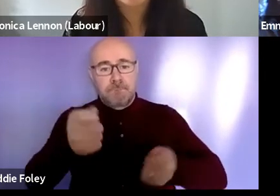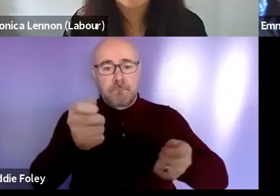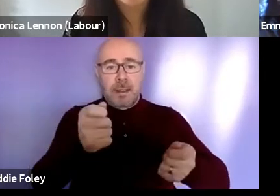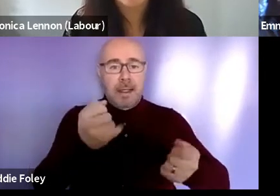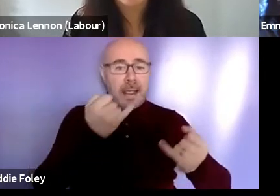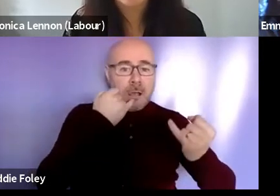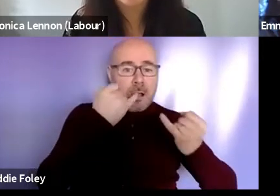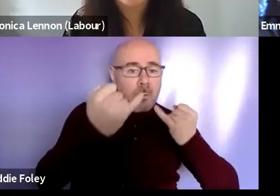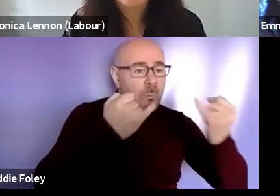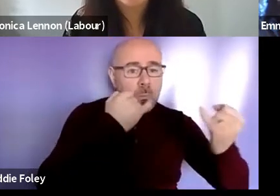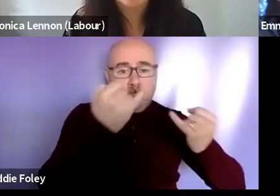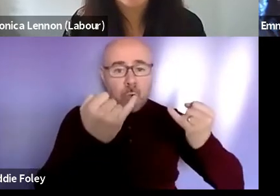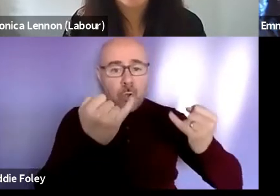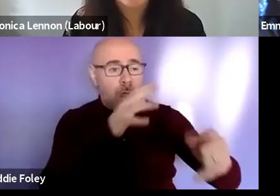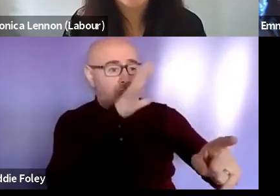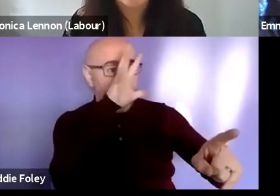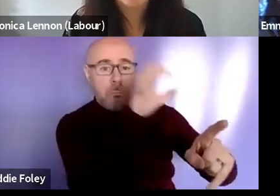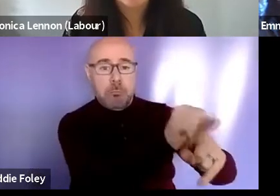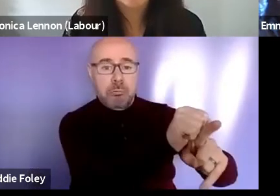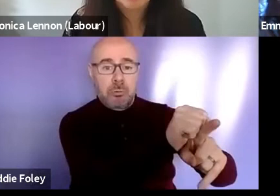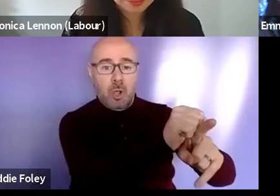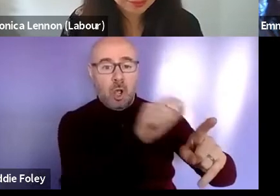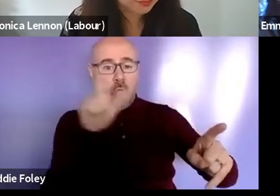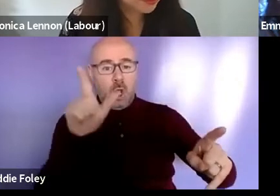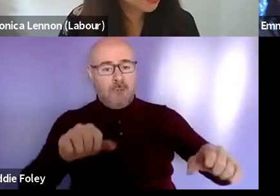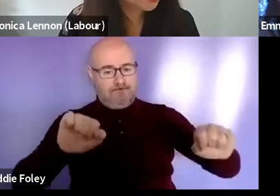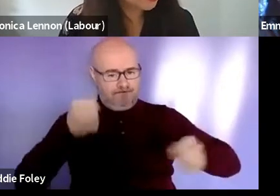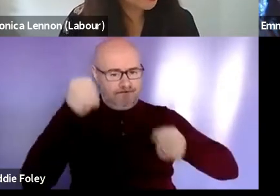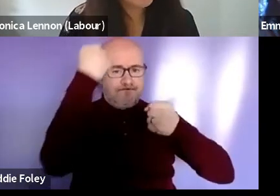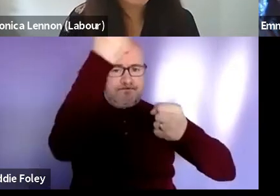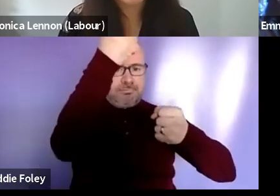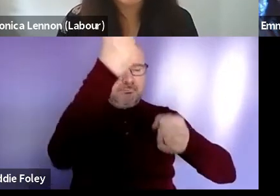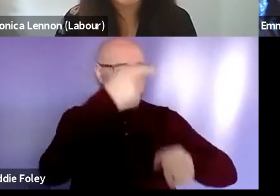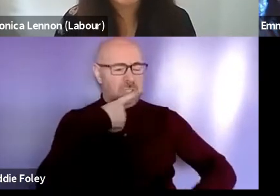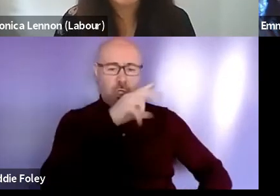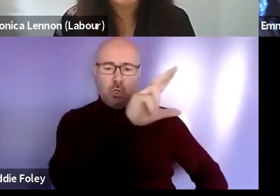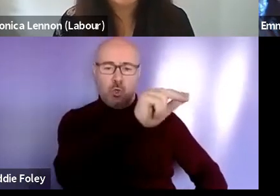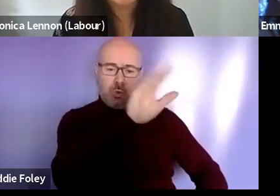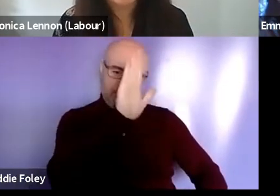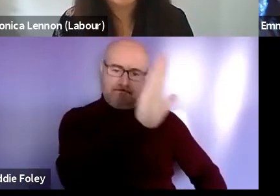happens. 100%. The abuse I'm seeing Emma take online is horrendous, and I'm